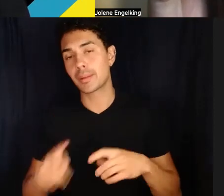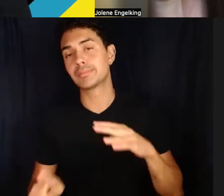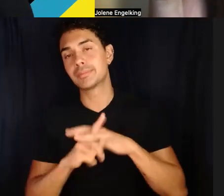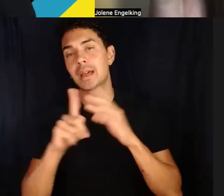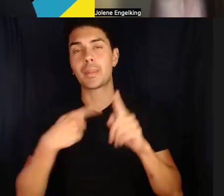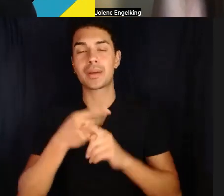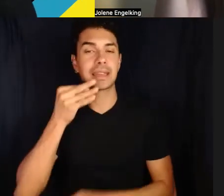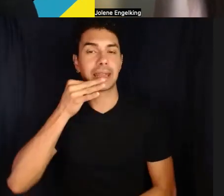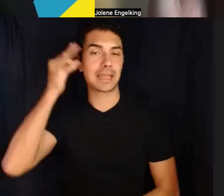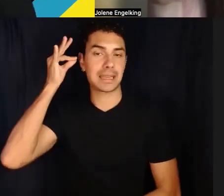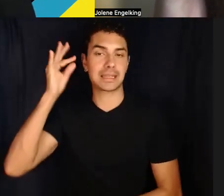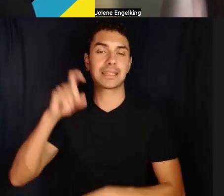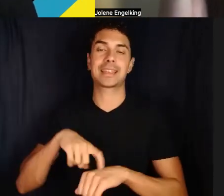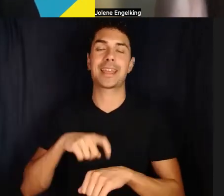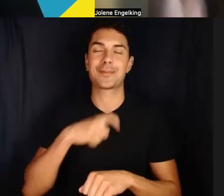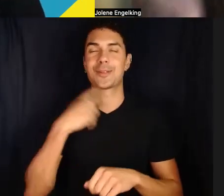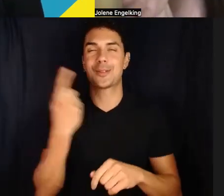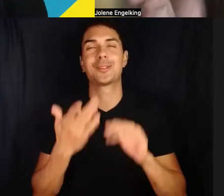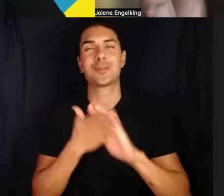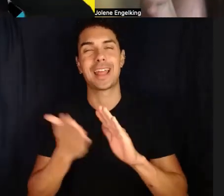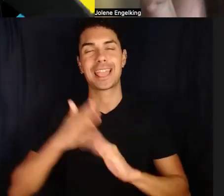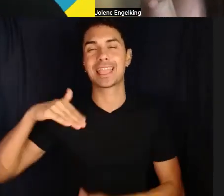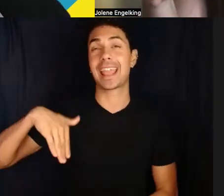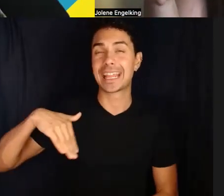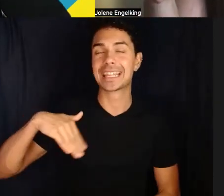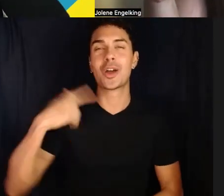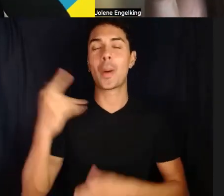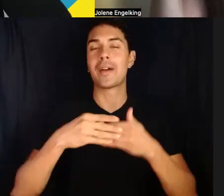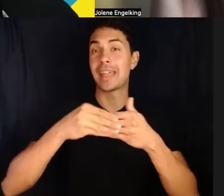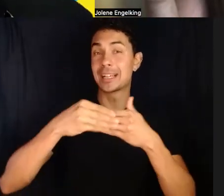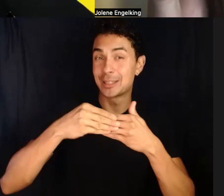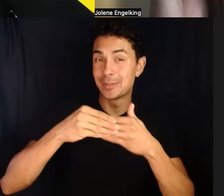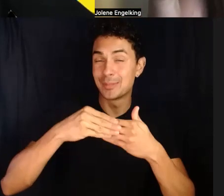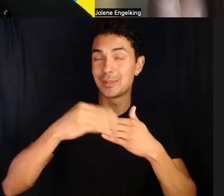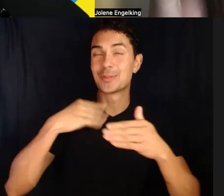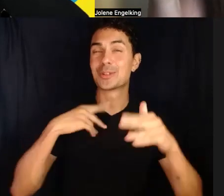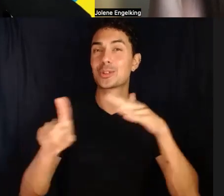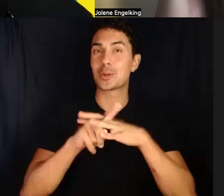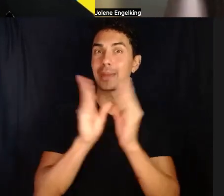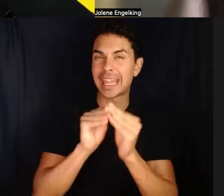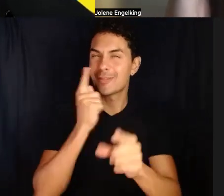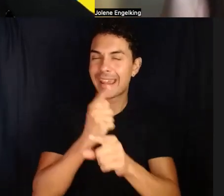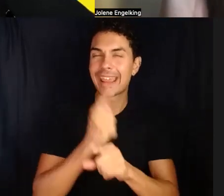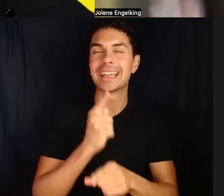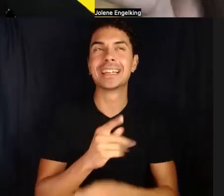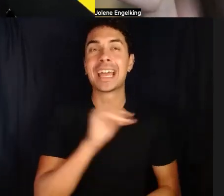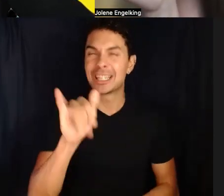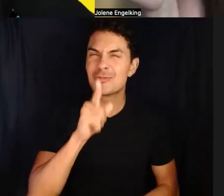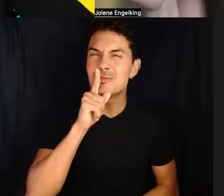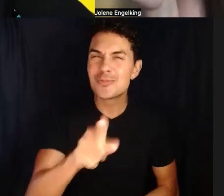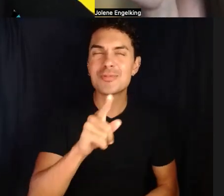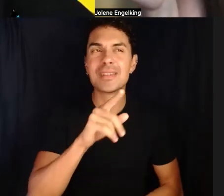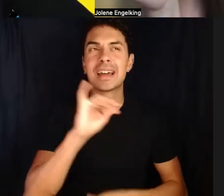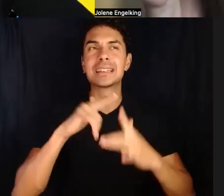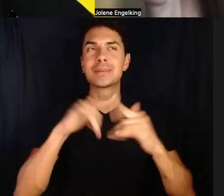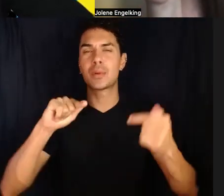time, right? Where we're always running a little bit late, or we're very flexible with, you know, when we show up to meetings and things like that, right? And it's true and harmful at the